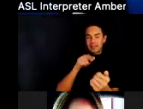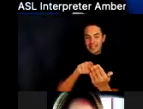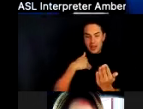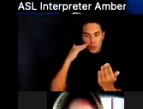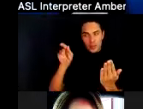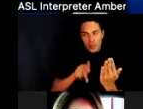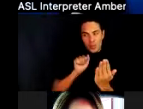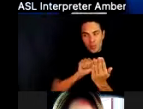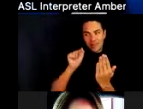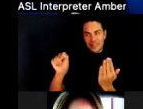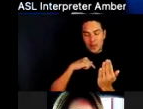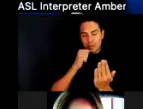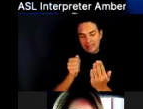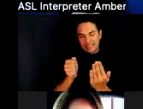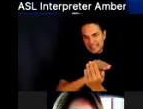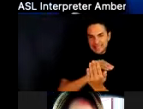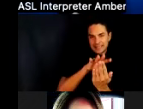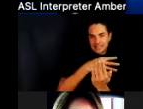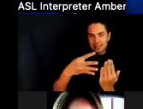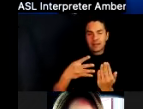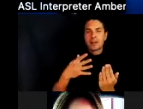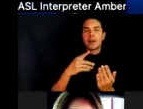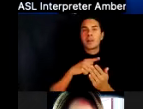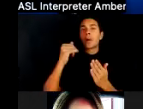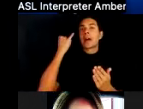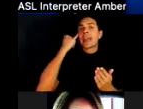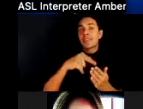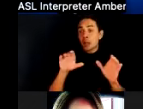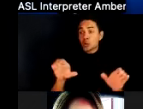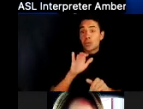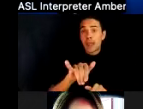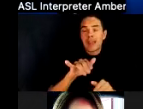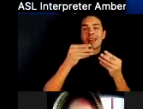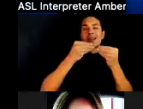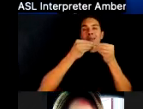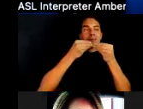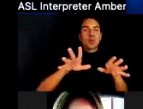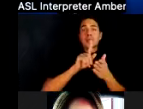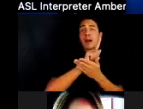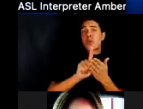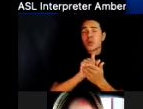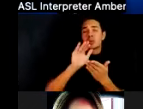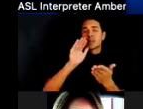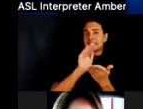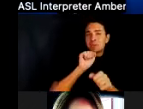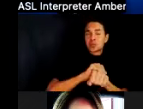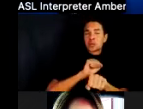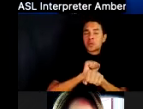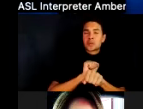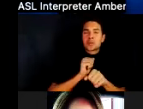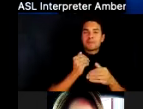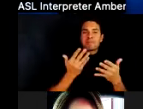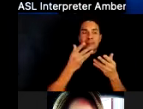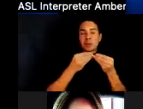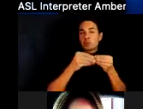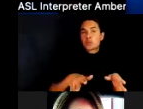what happens if they do this and they are losing hours, or they are